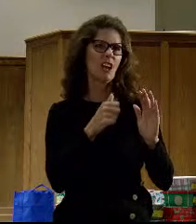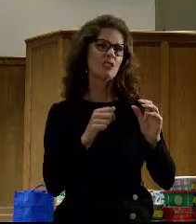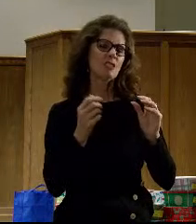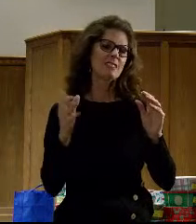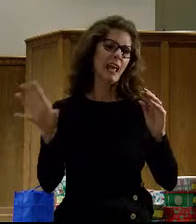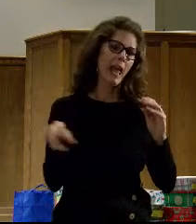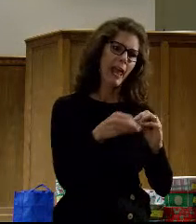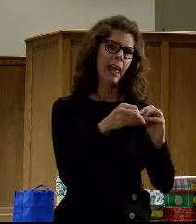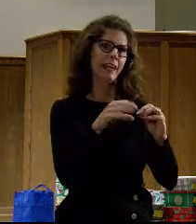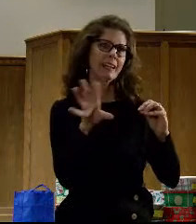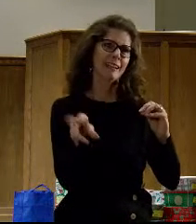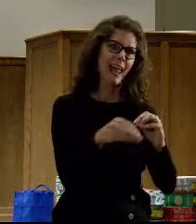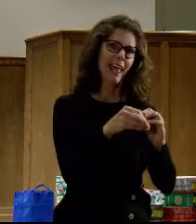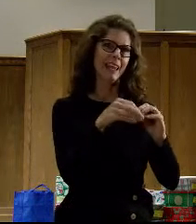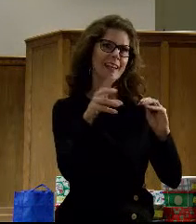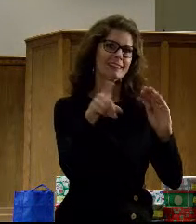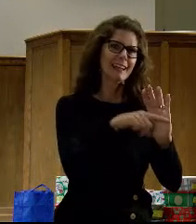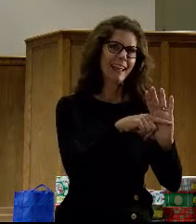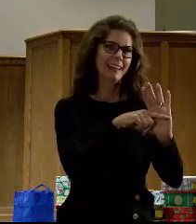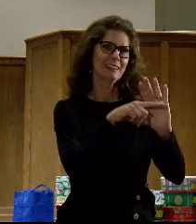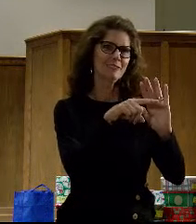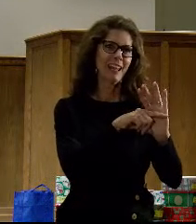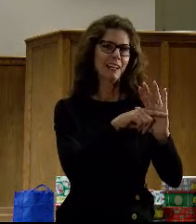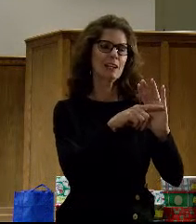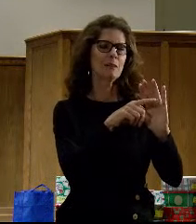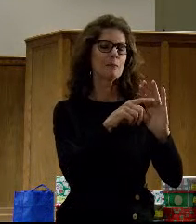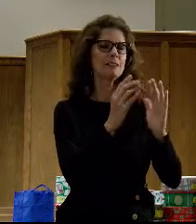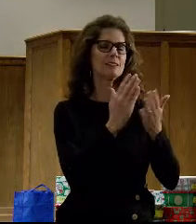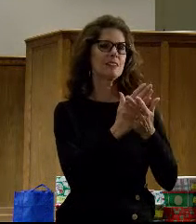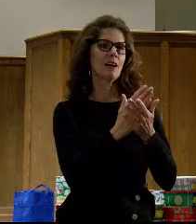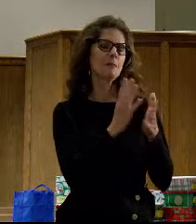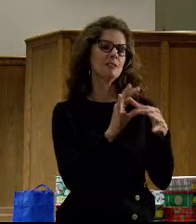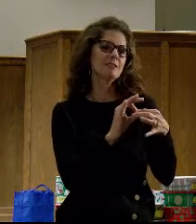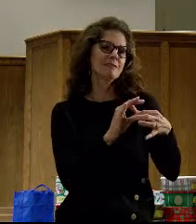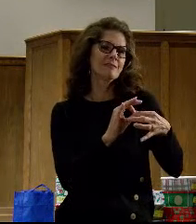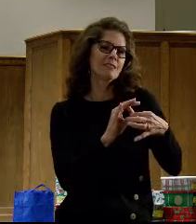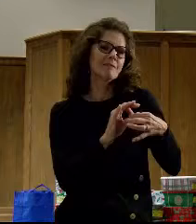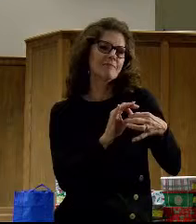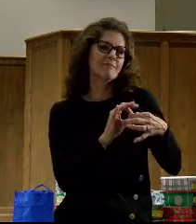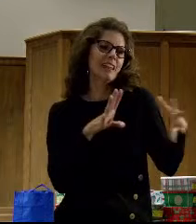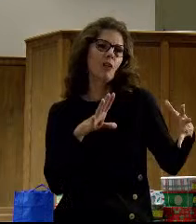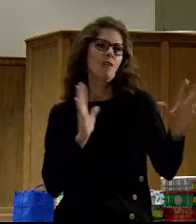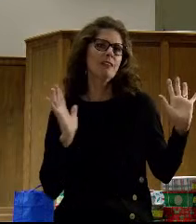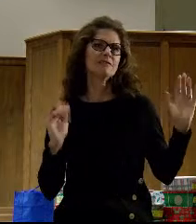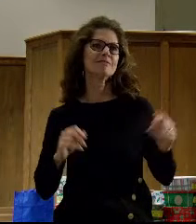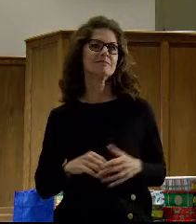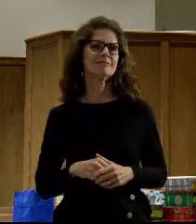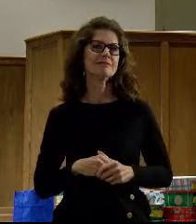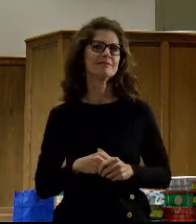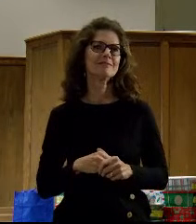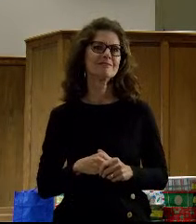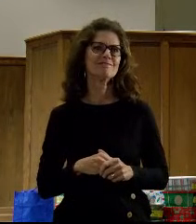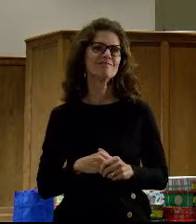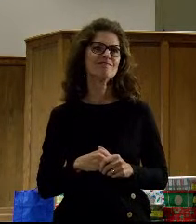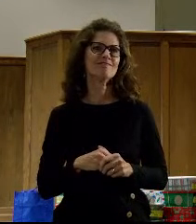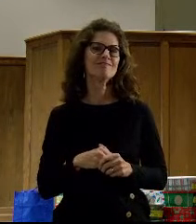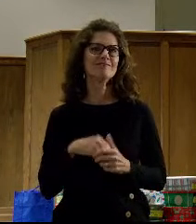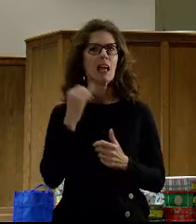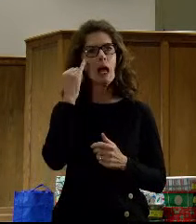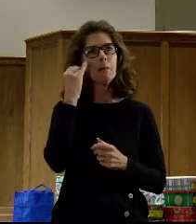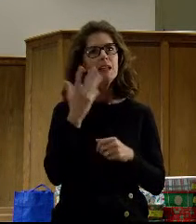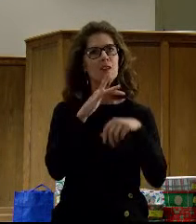And so, yeah, you get mad for just a few minutes, but then you let go of it. But for those of you that don't do this and you hold on to those